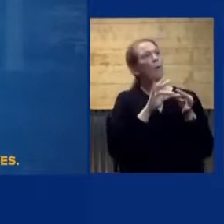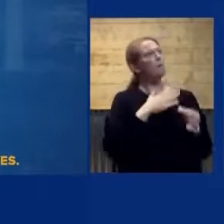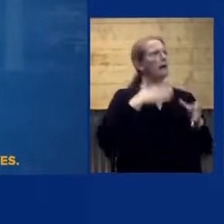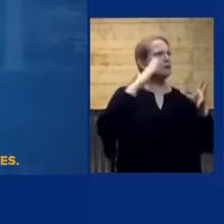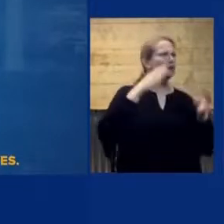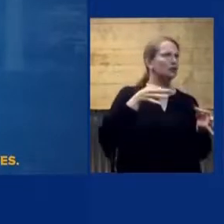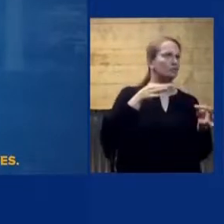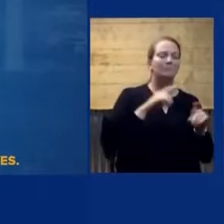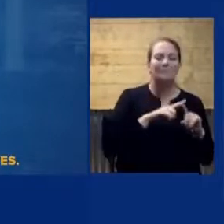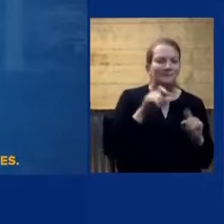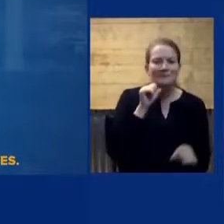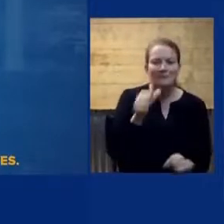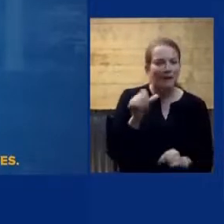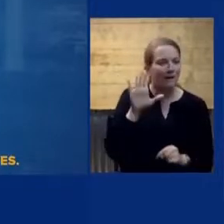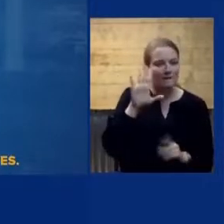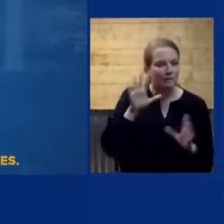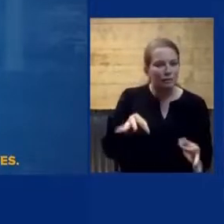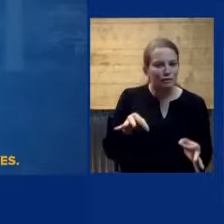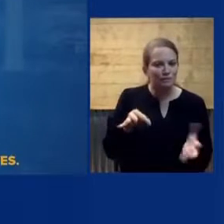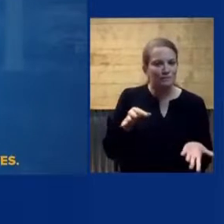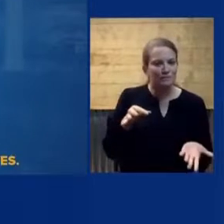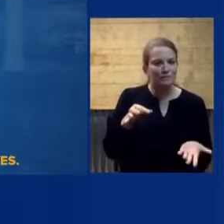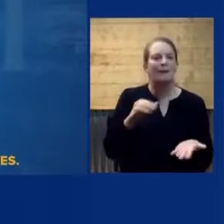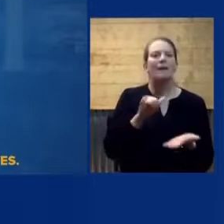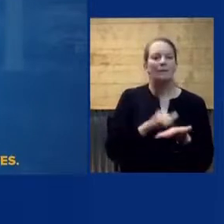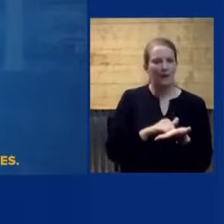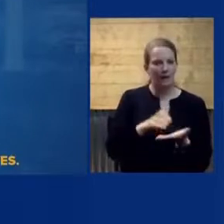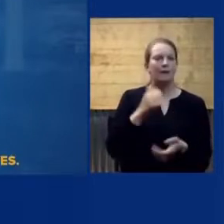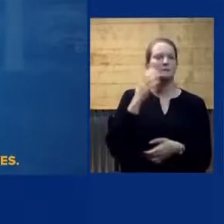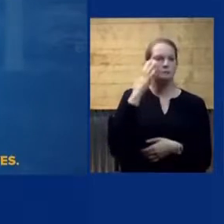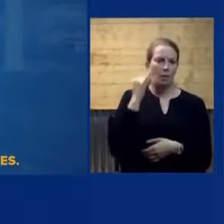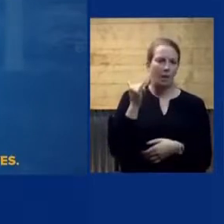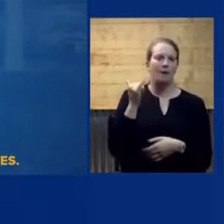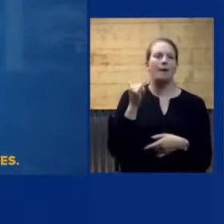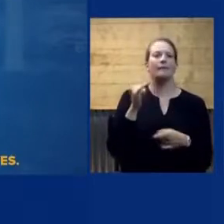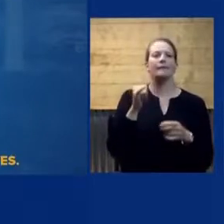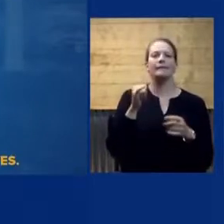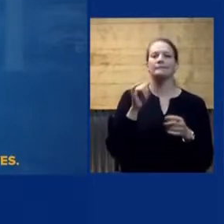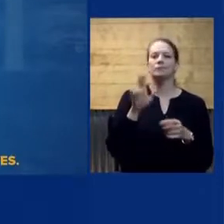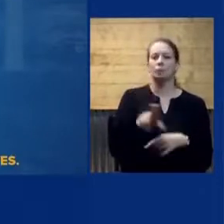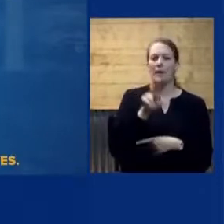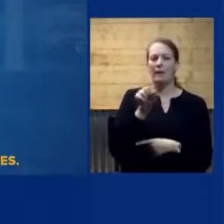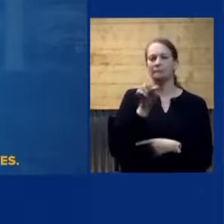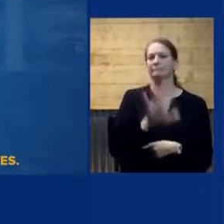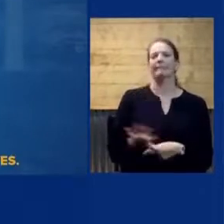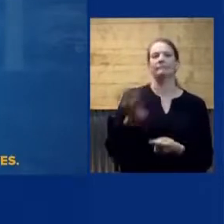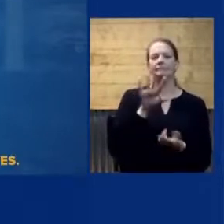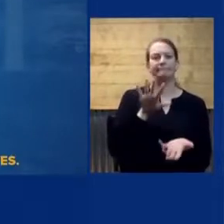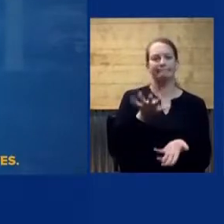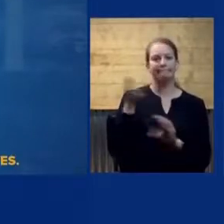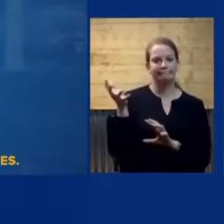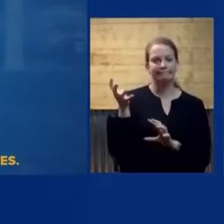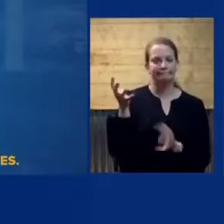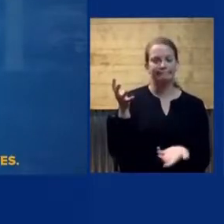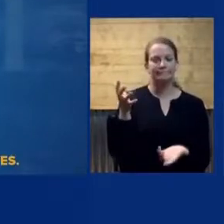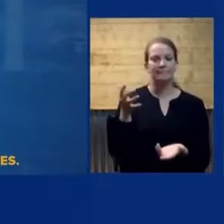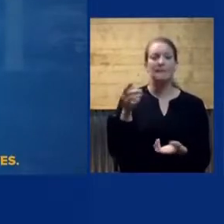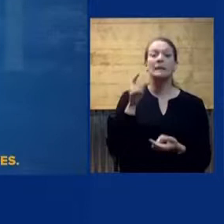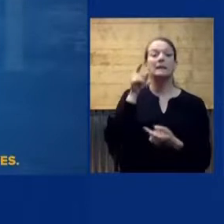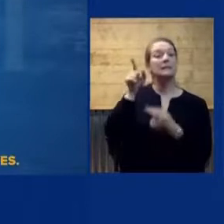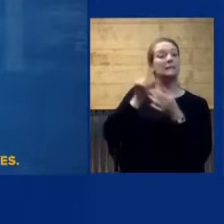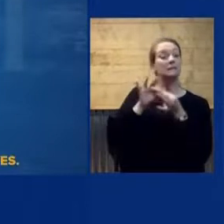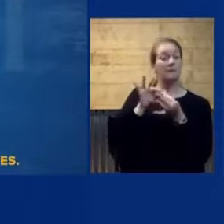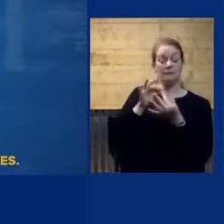choice that is one of the reasons this nation is now in the situation that it's in. On the economy, he said it's a